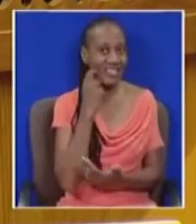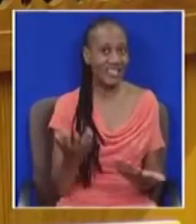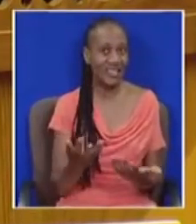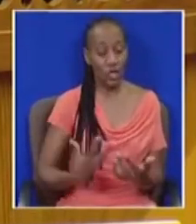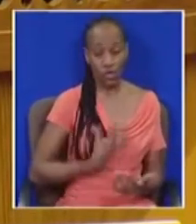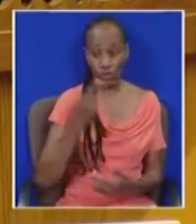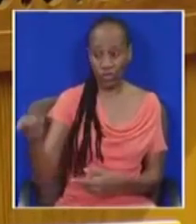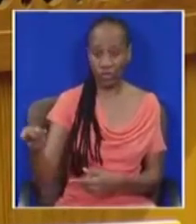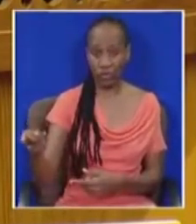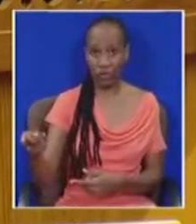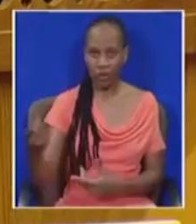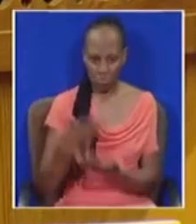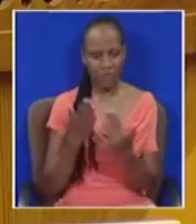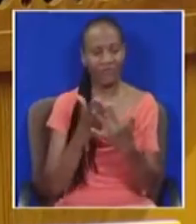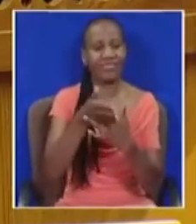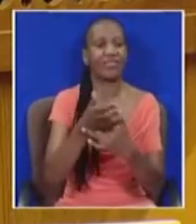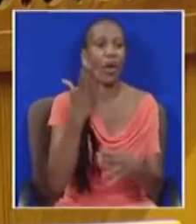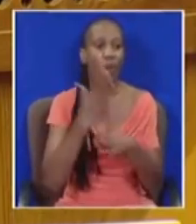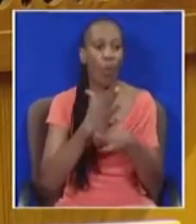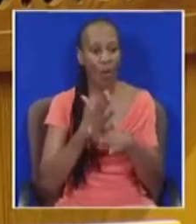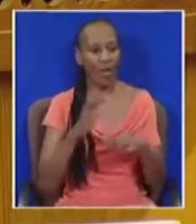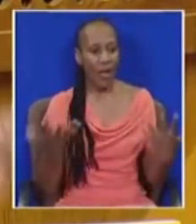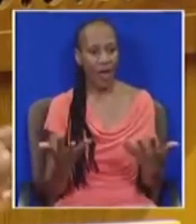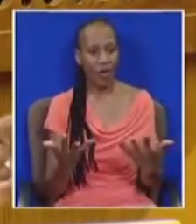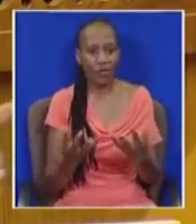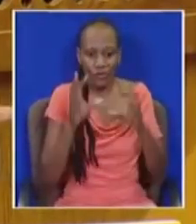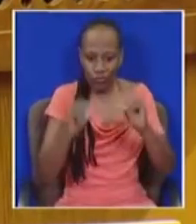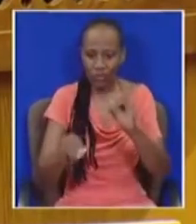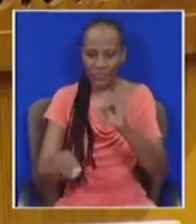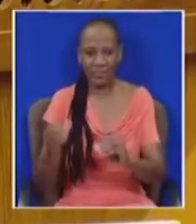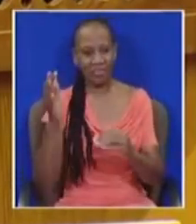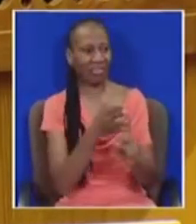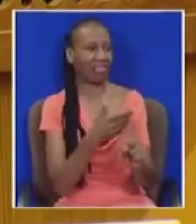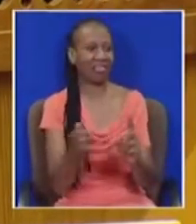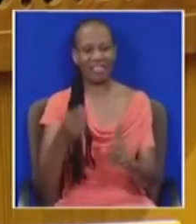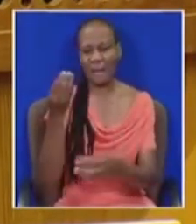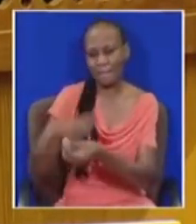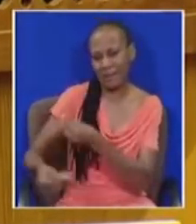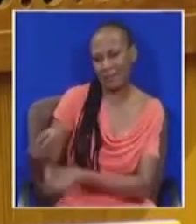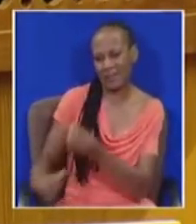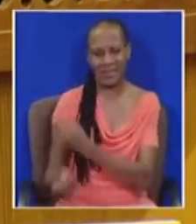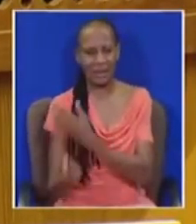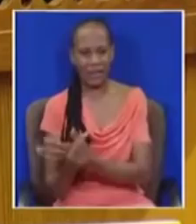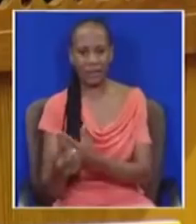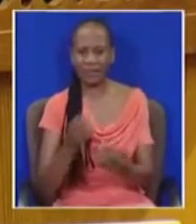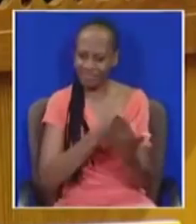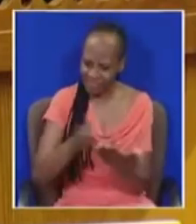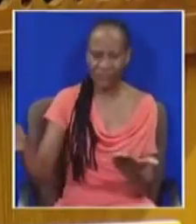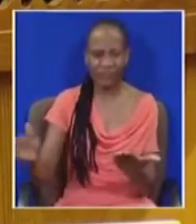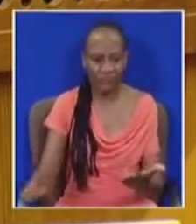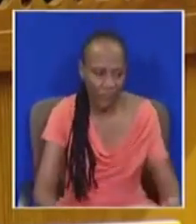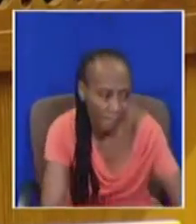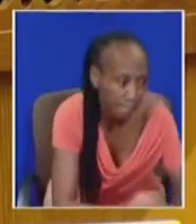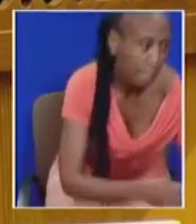young people to access jobs by confronting nepotism, bribery, and corruption that stands in their way.